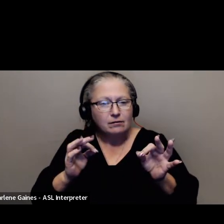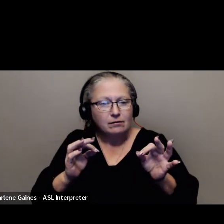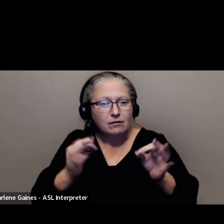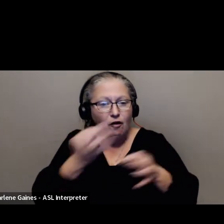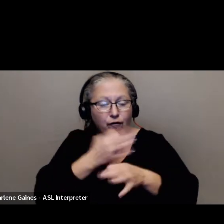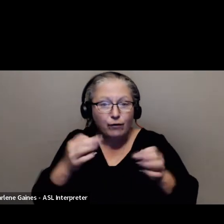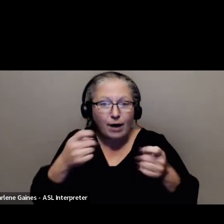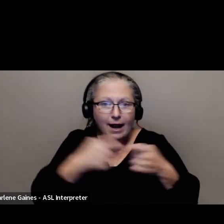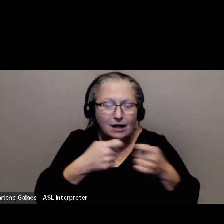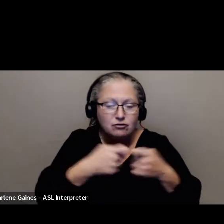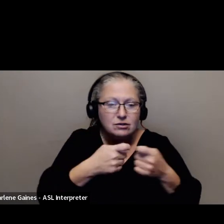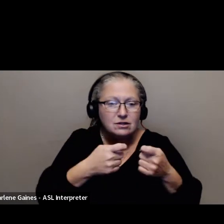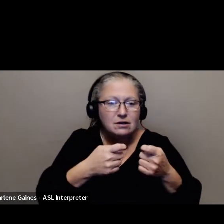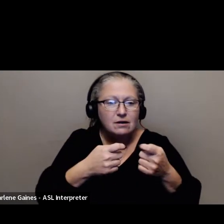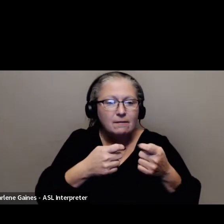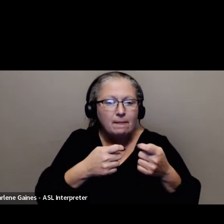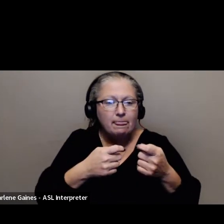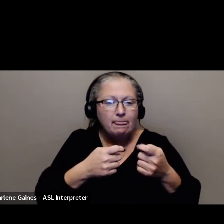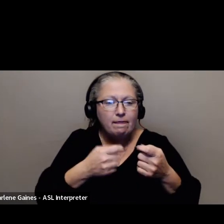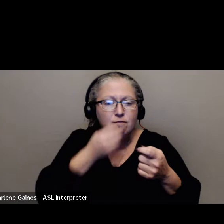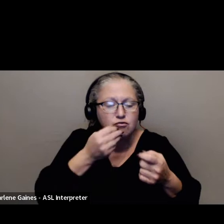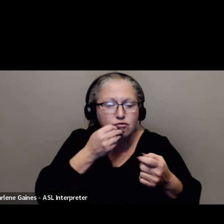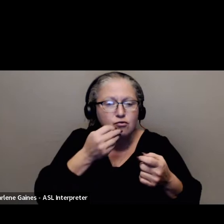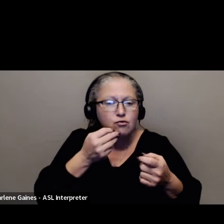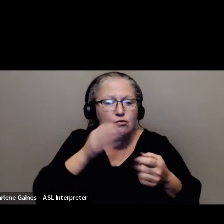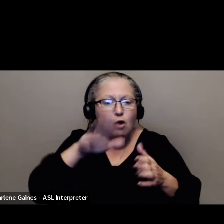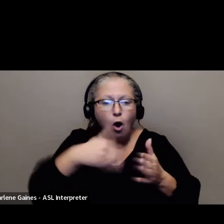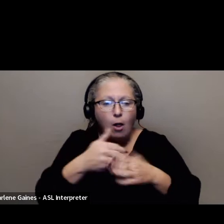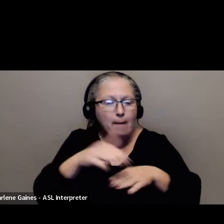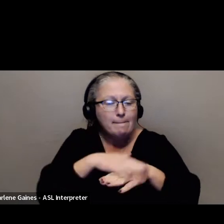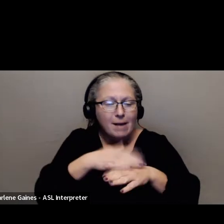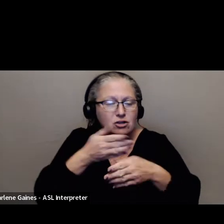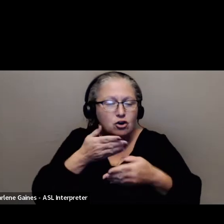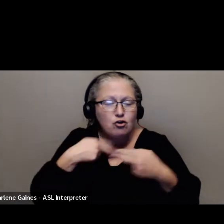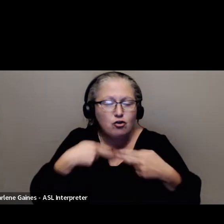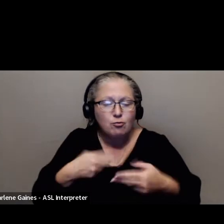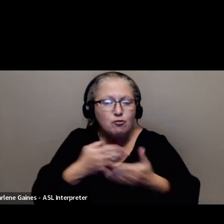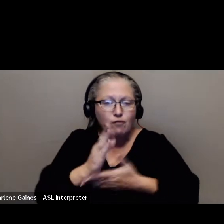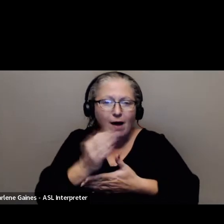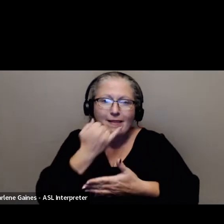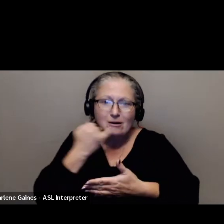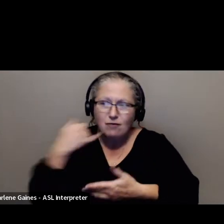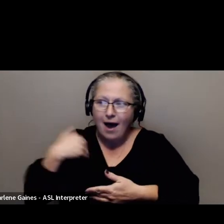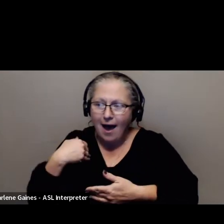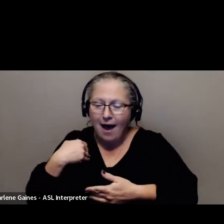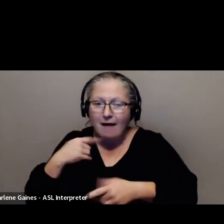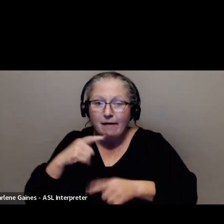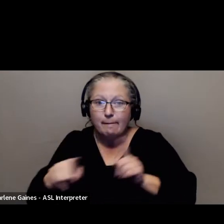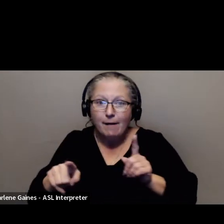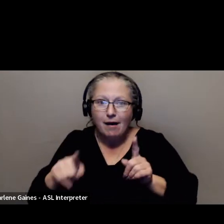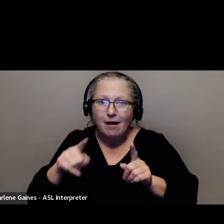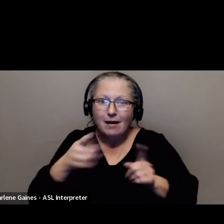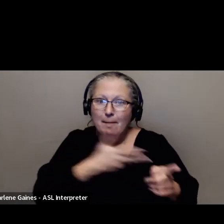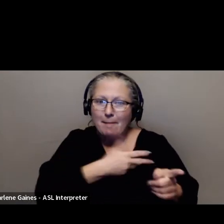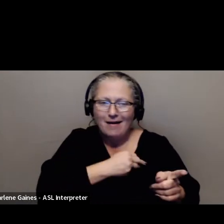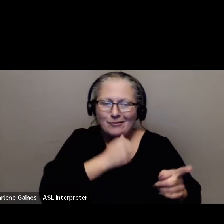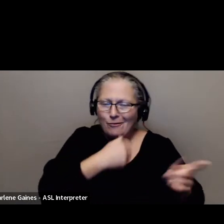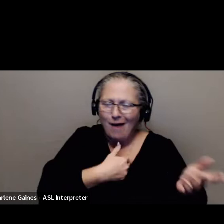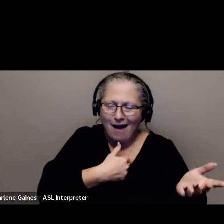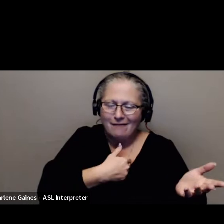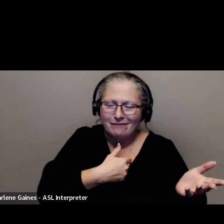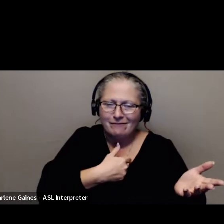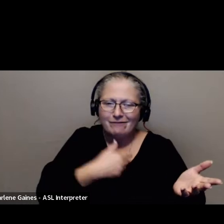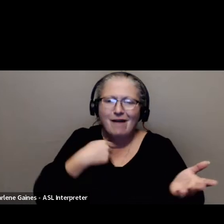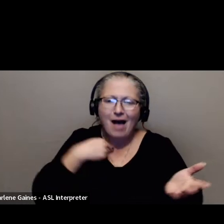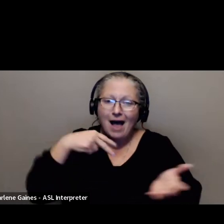free electricity, food, all the basic human rights that Israel have, but at the same time Palestine does not have. So